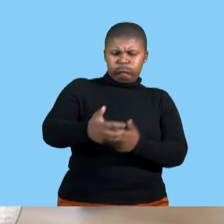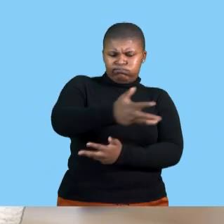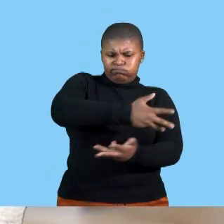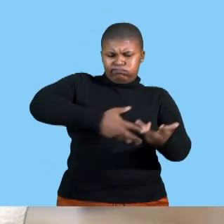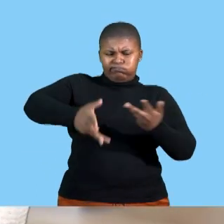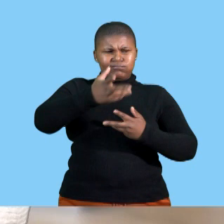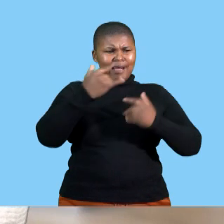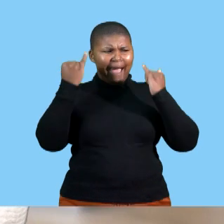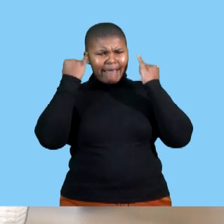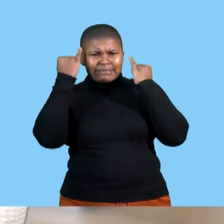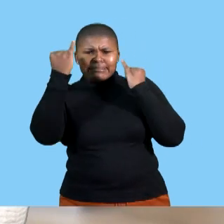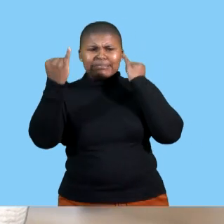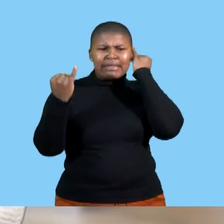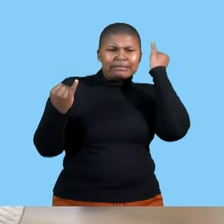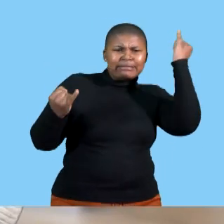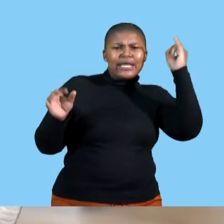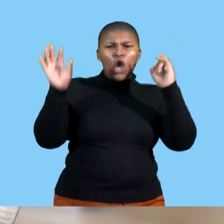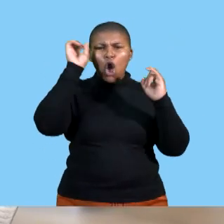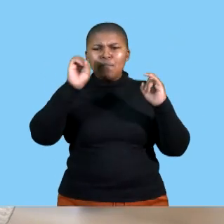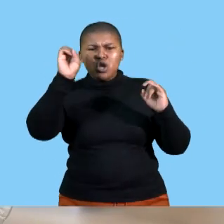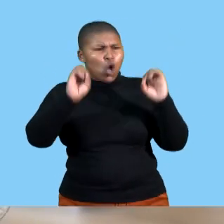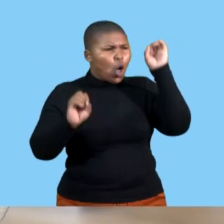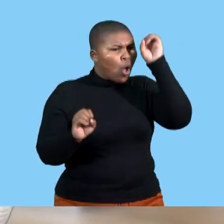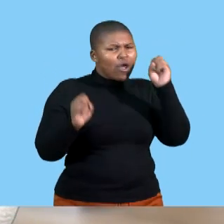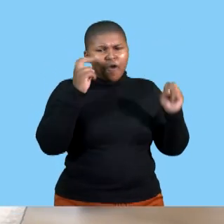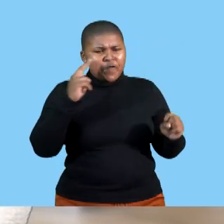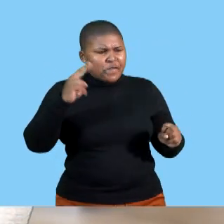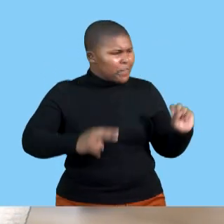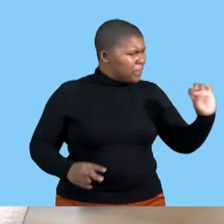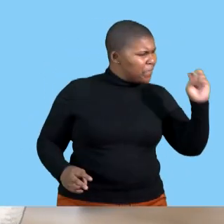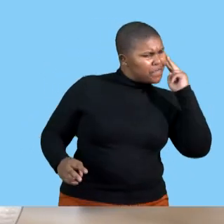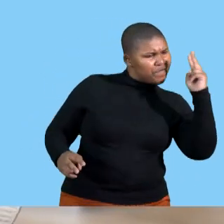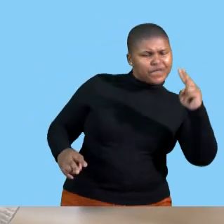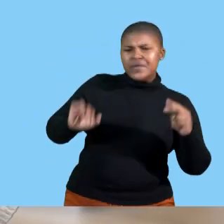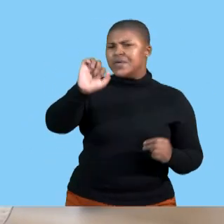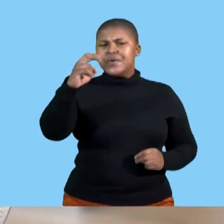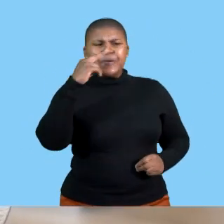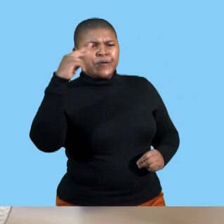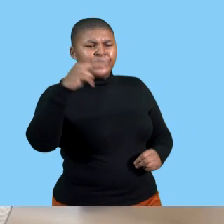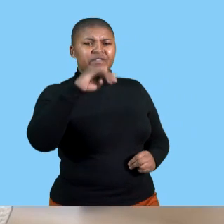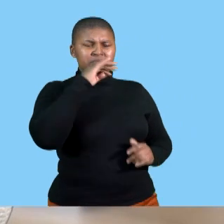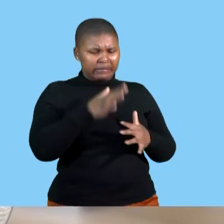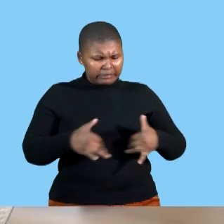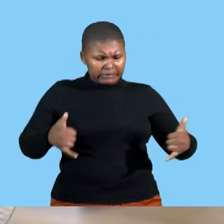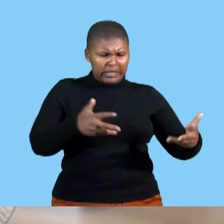built on other ideas. Do you understand? It's different people coming up with different ideas in our